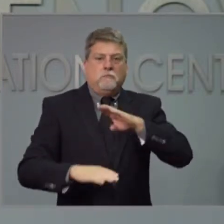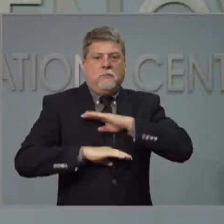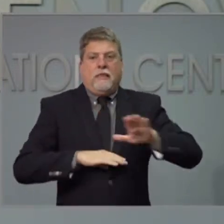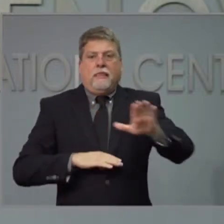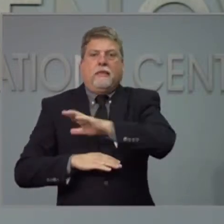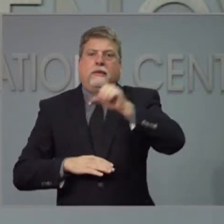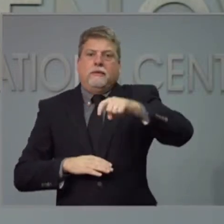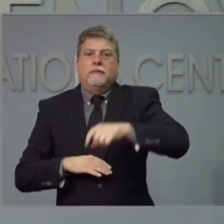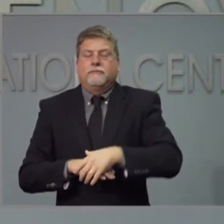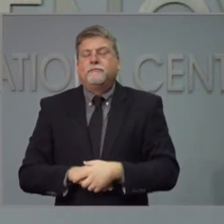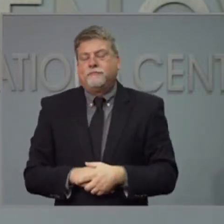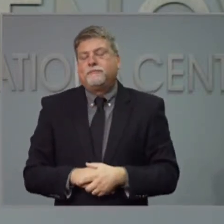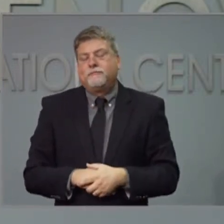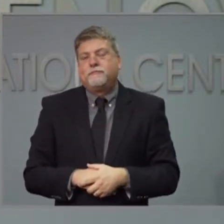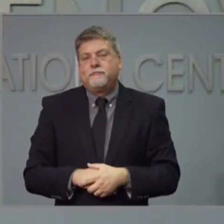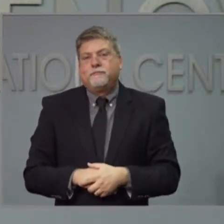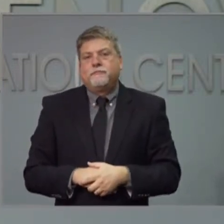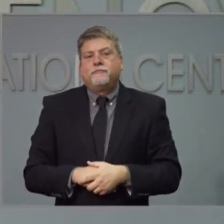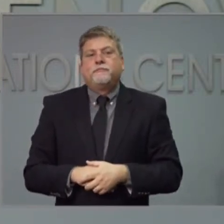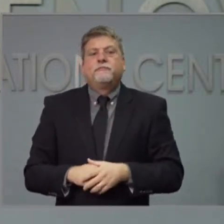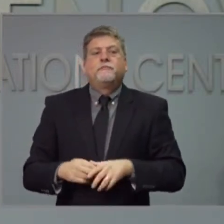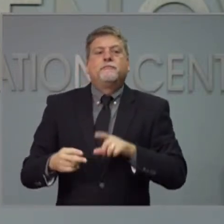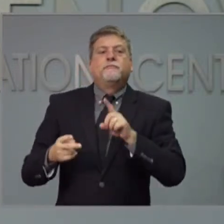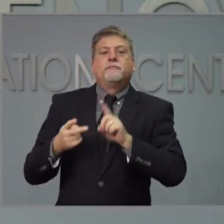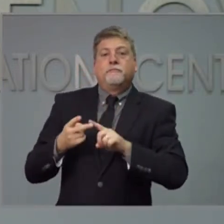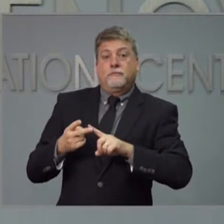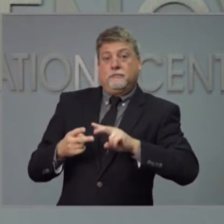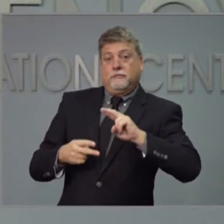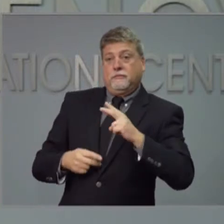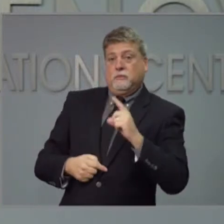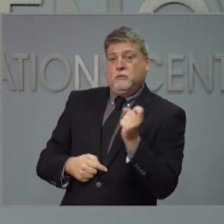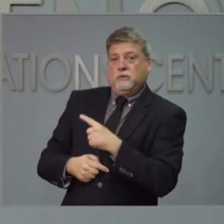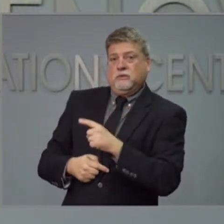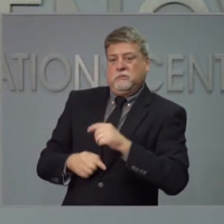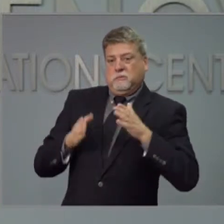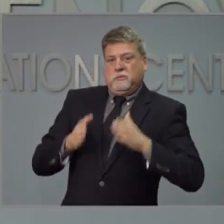Next question is from Will Michaels with WUNC Radio.